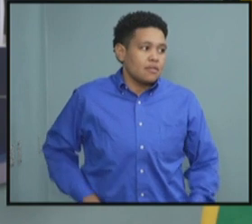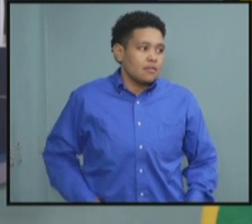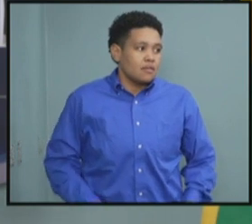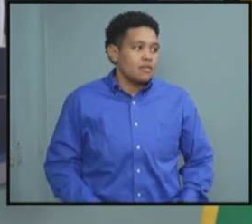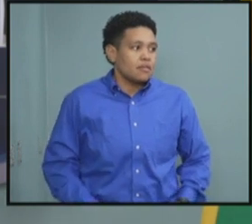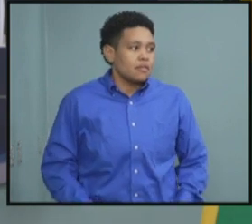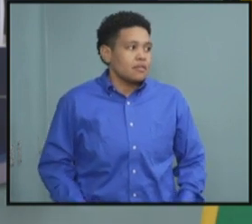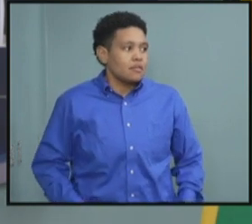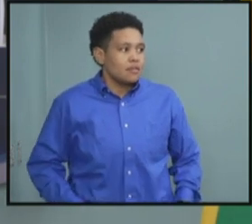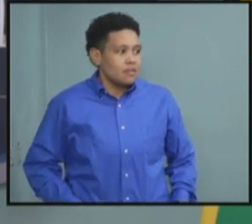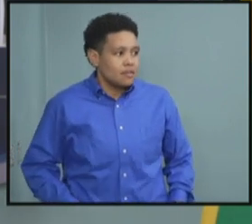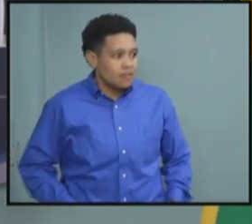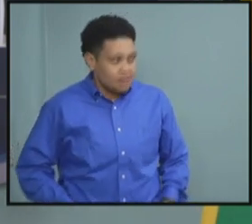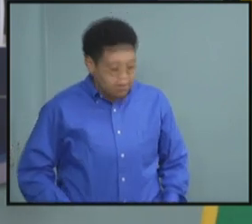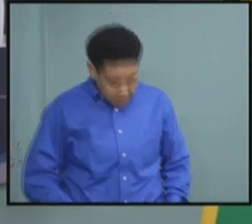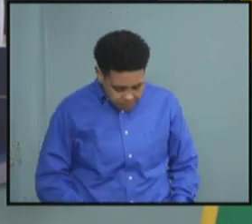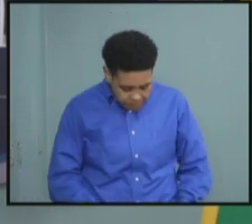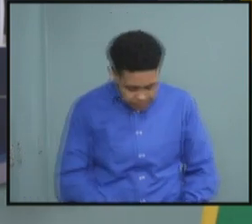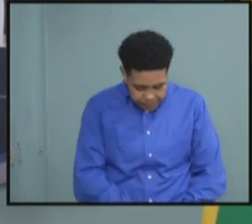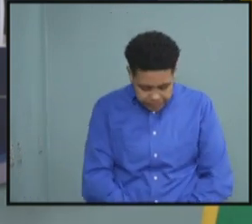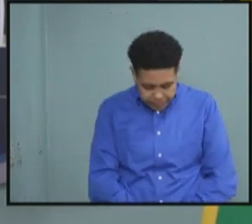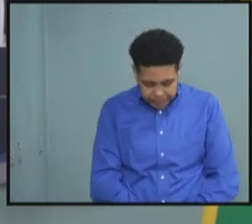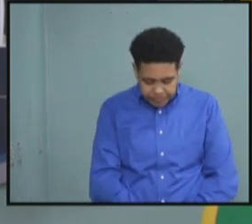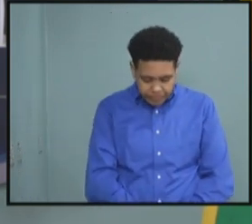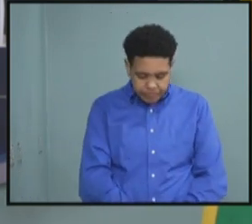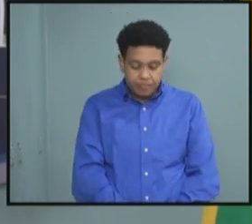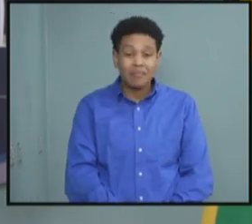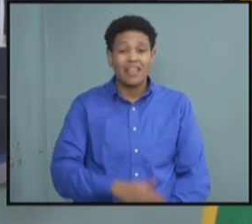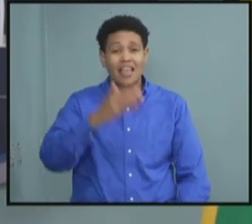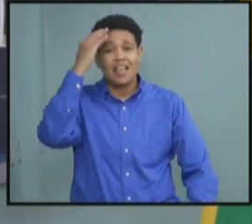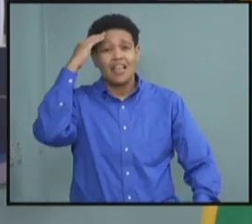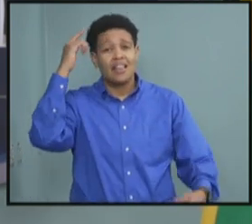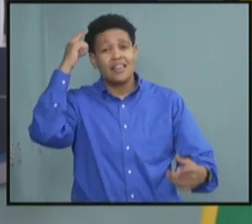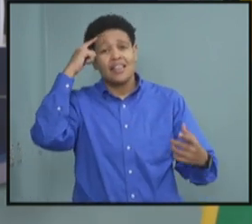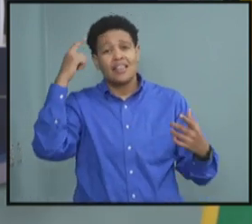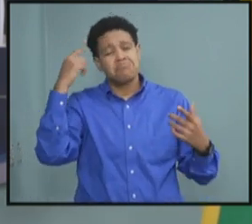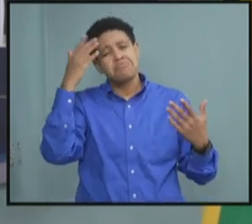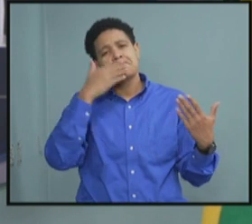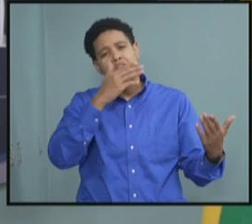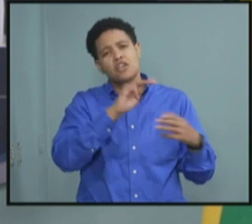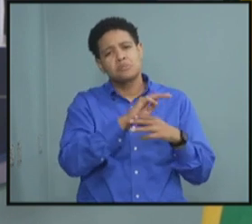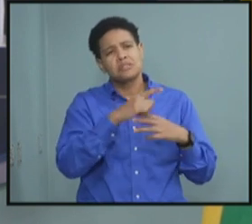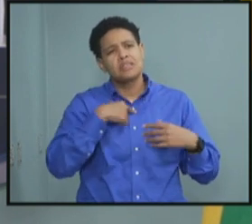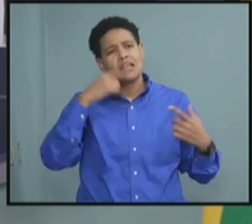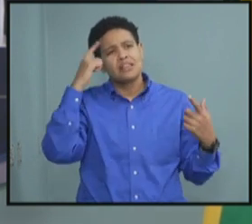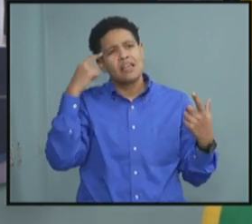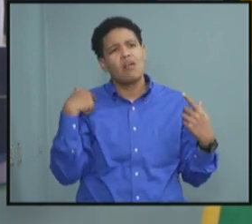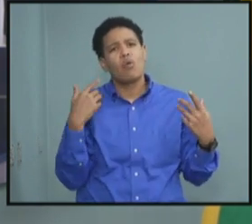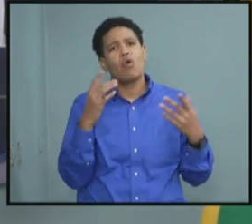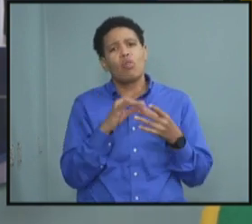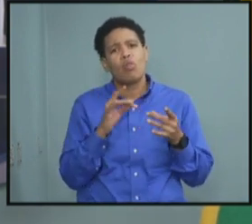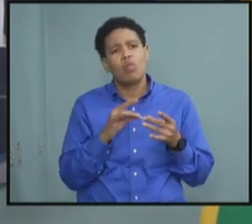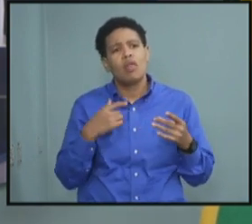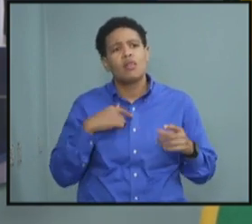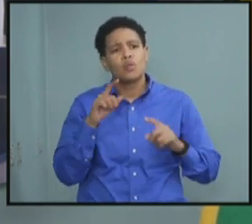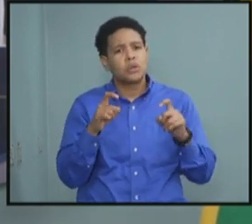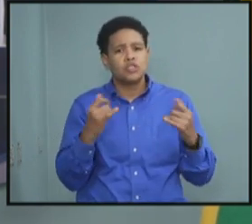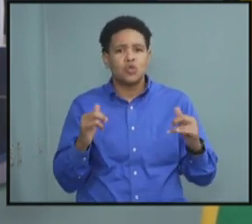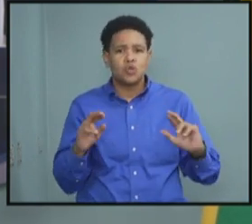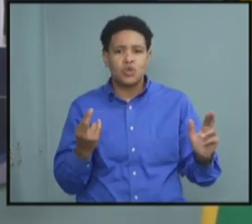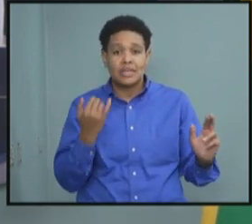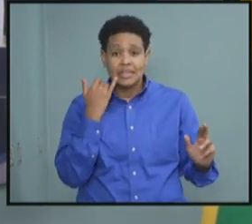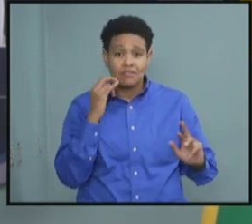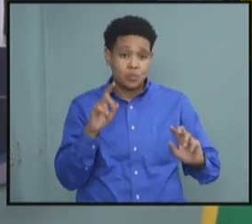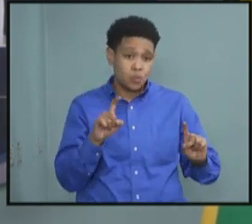Thank you, Minister. I think we have covered significant ground. questions are in order, if